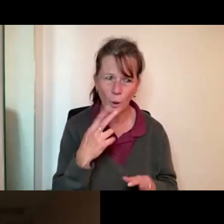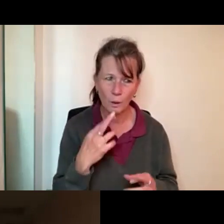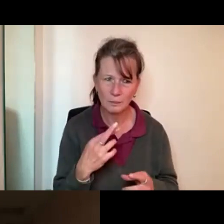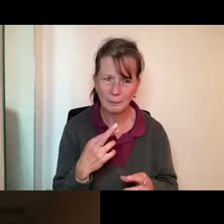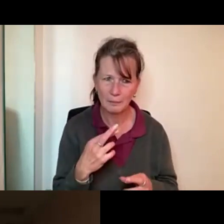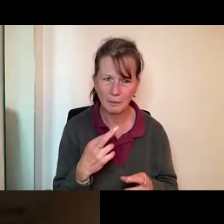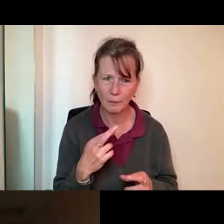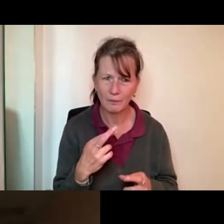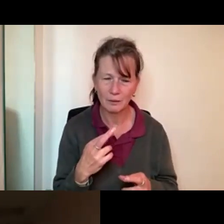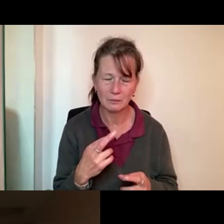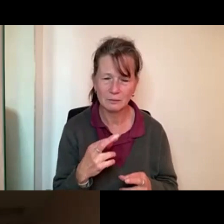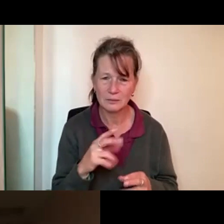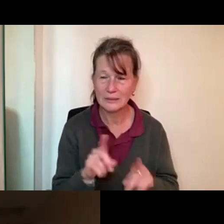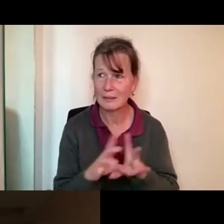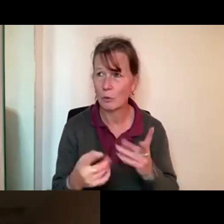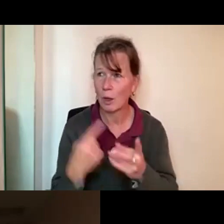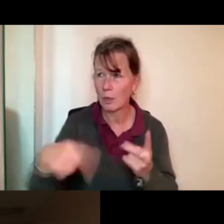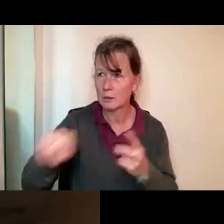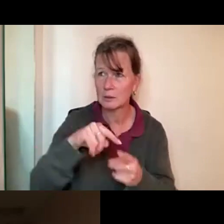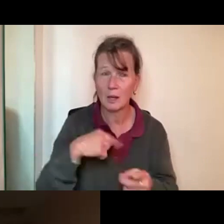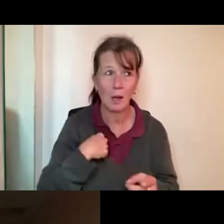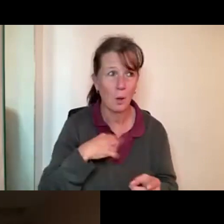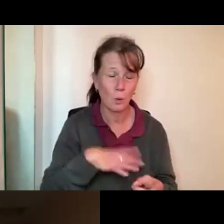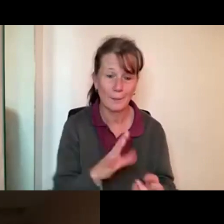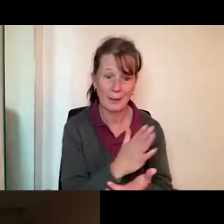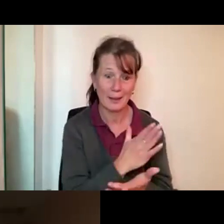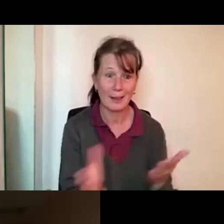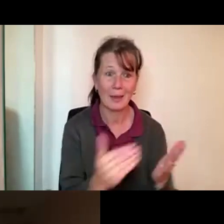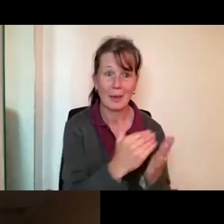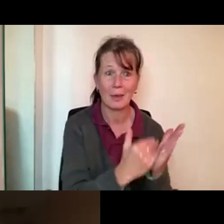explicit commitment that